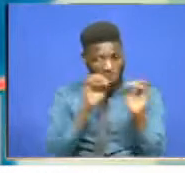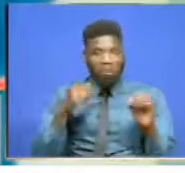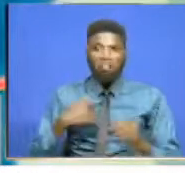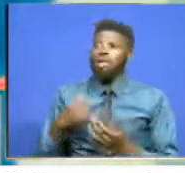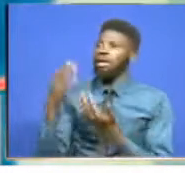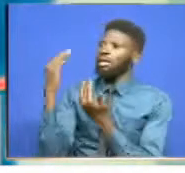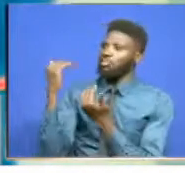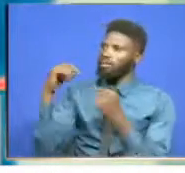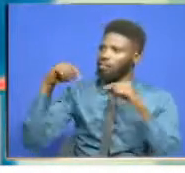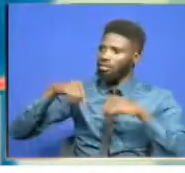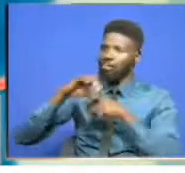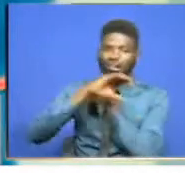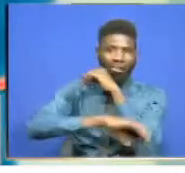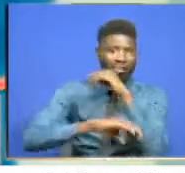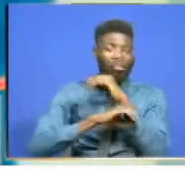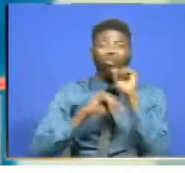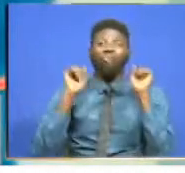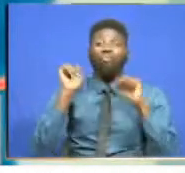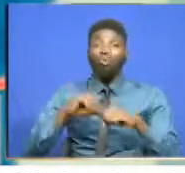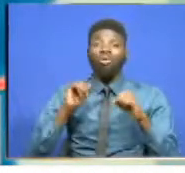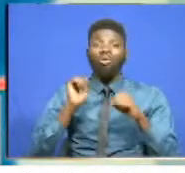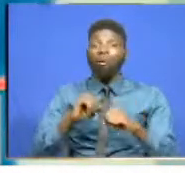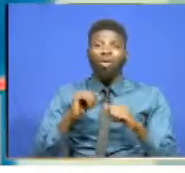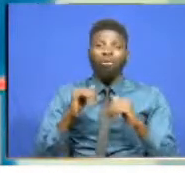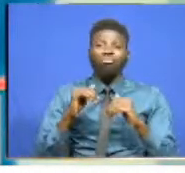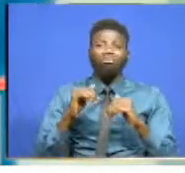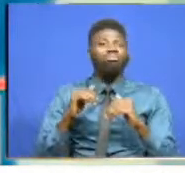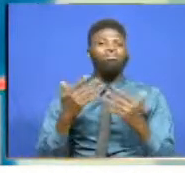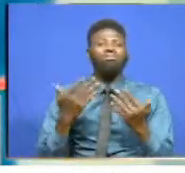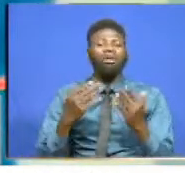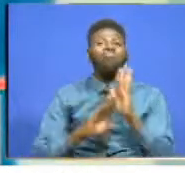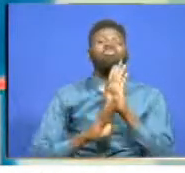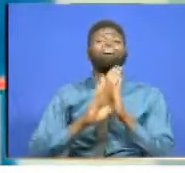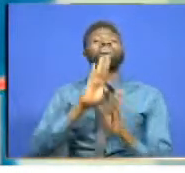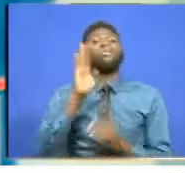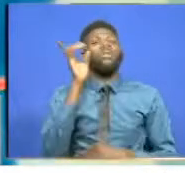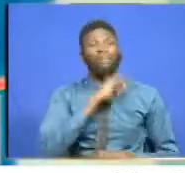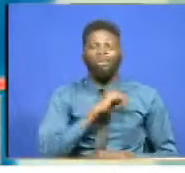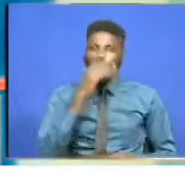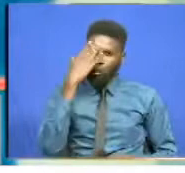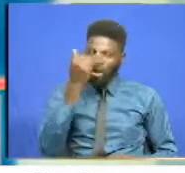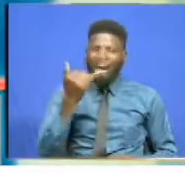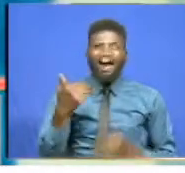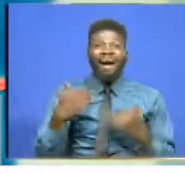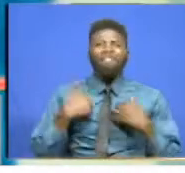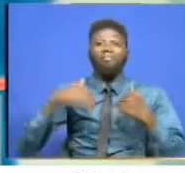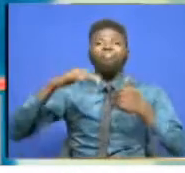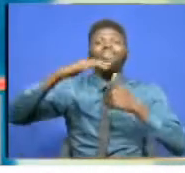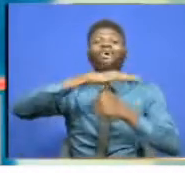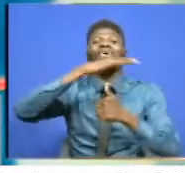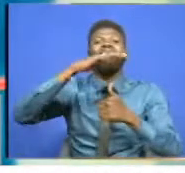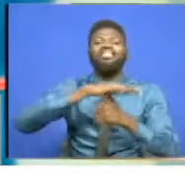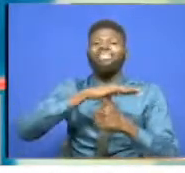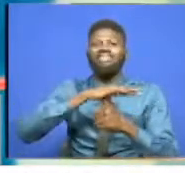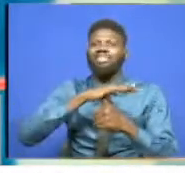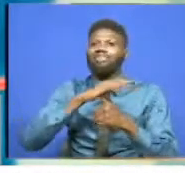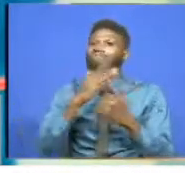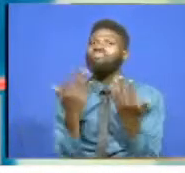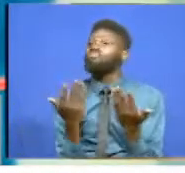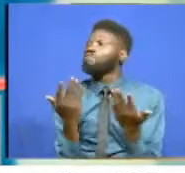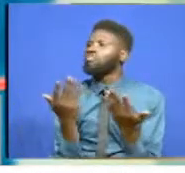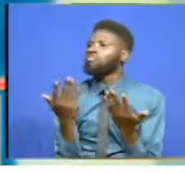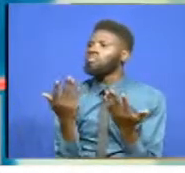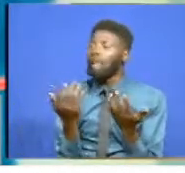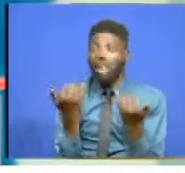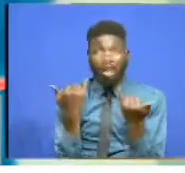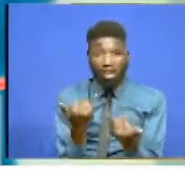would have leaped forward. Why would there then be a priority of the biggest? In fact, there is